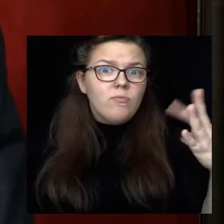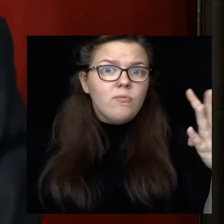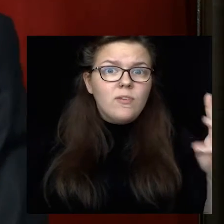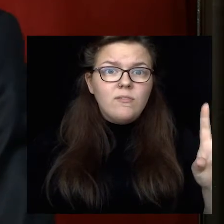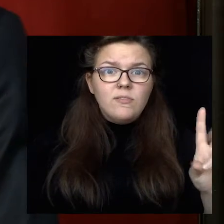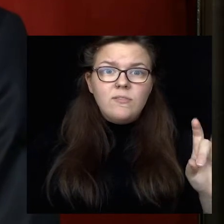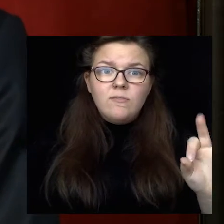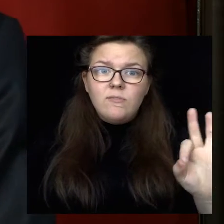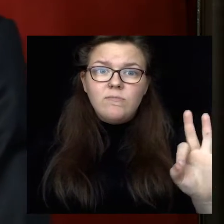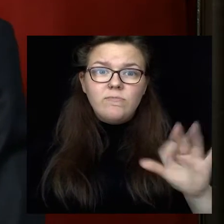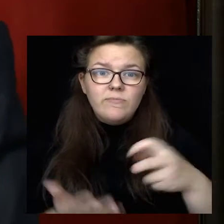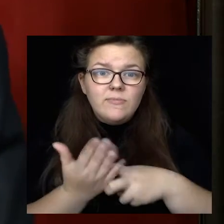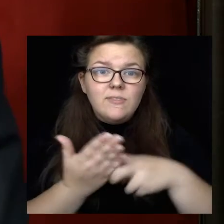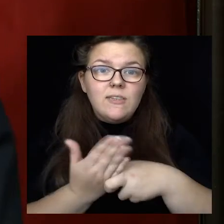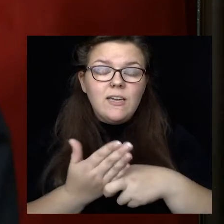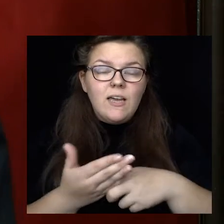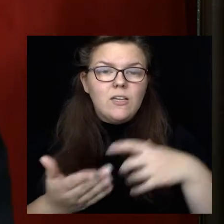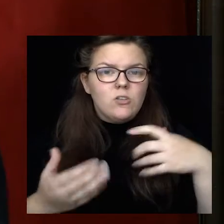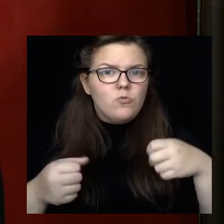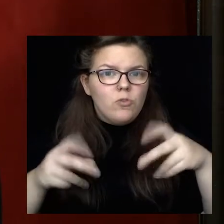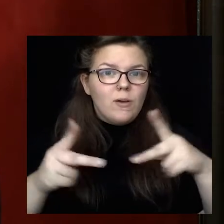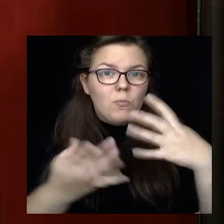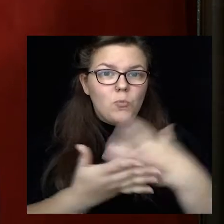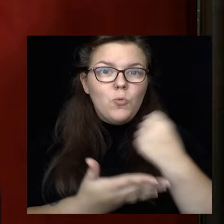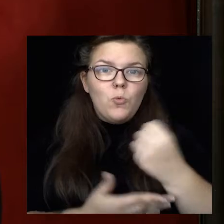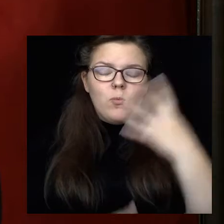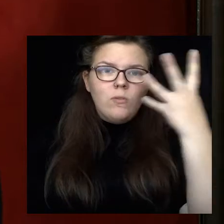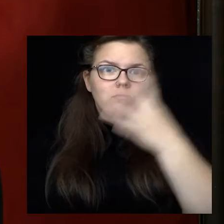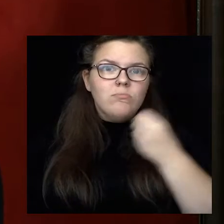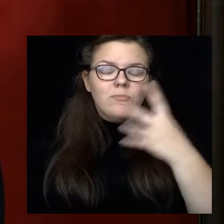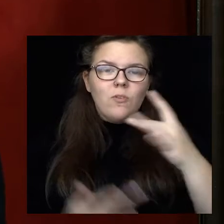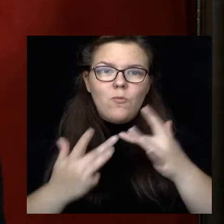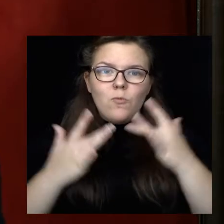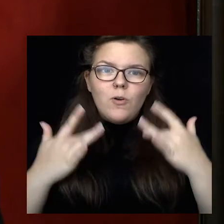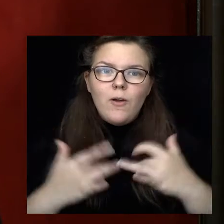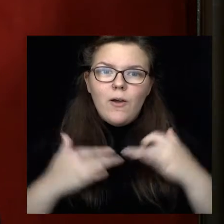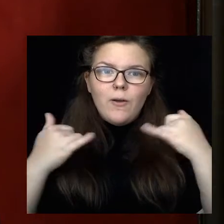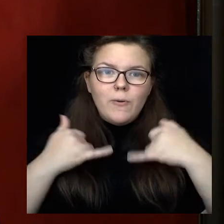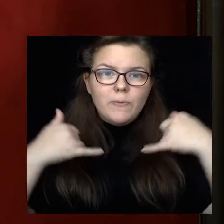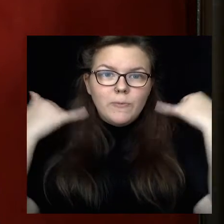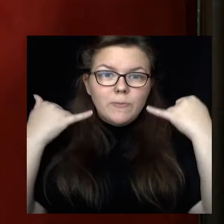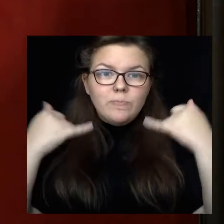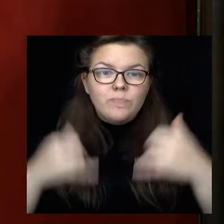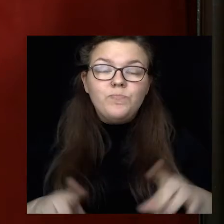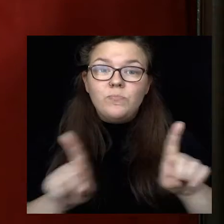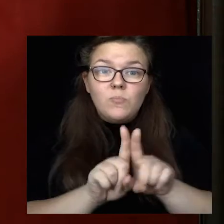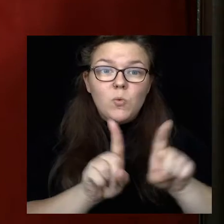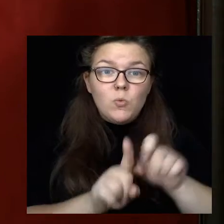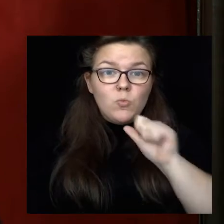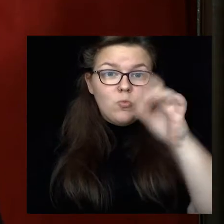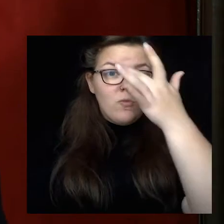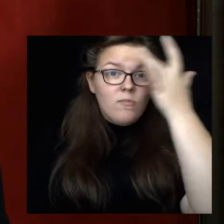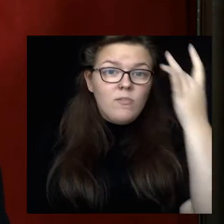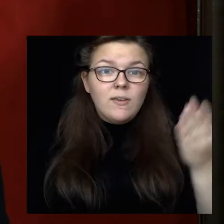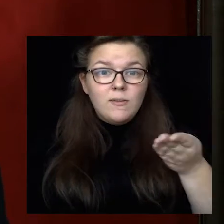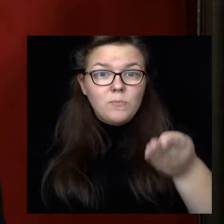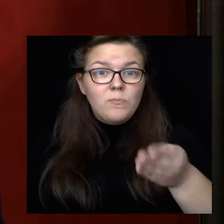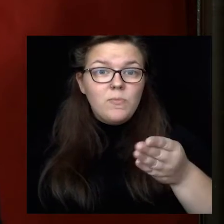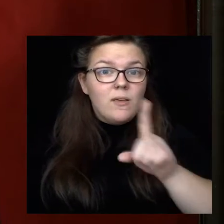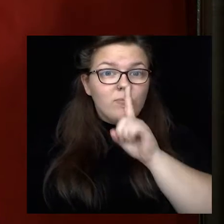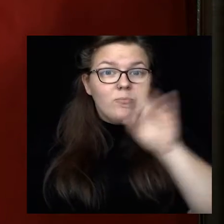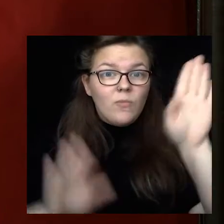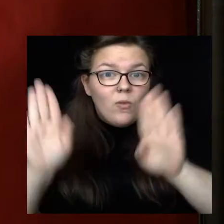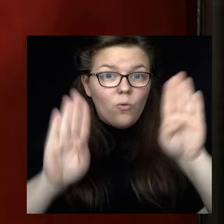to win the gorgeous heart pendant necklace. Also, don't forget to bid on our amazing silent